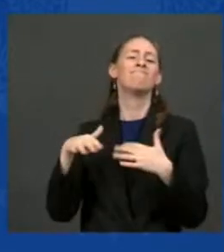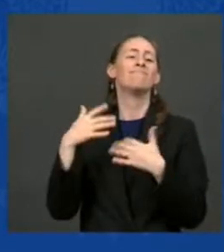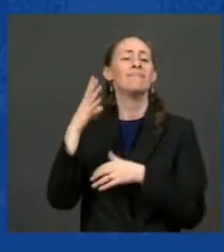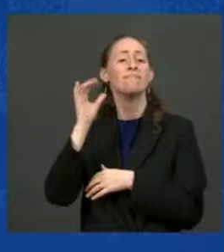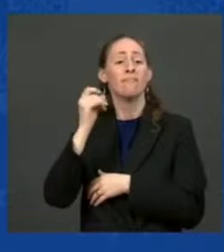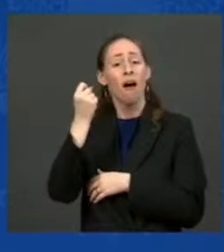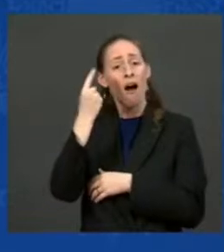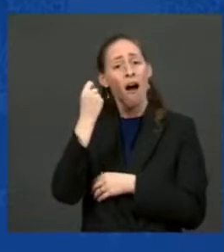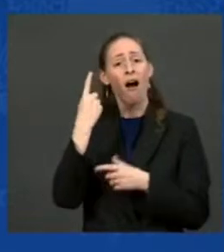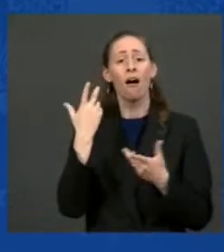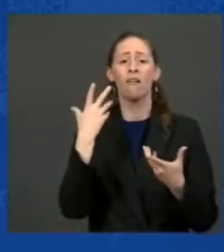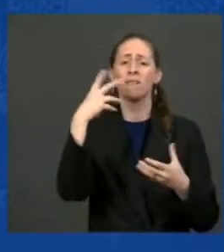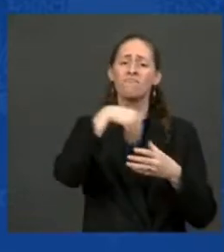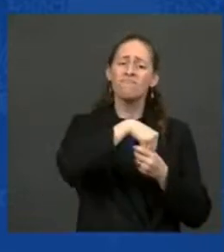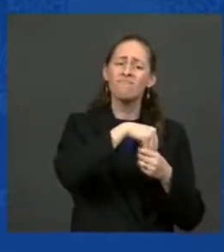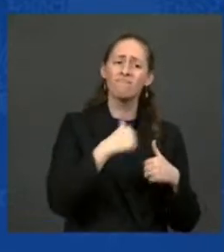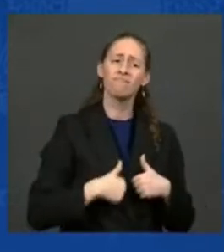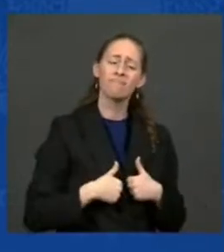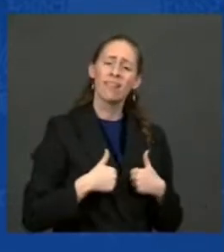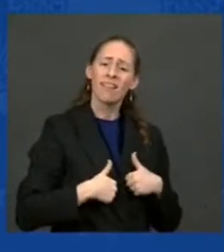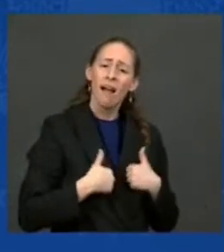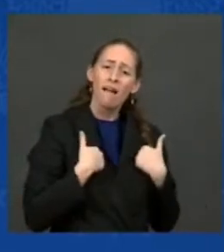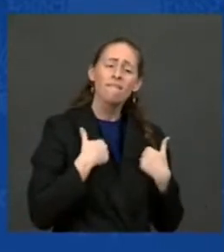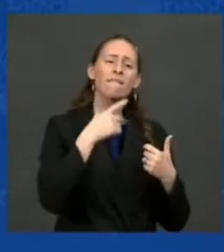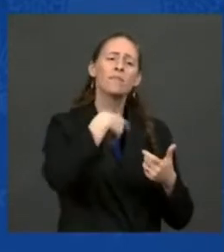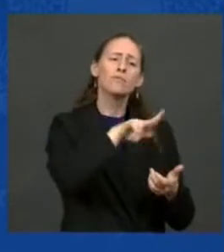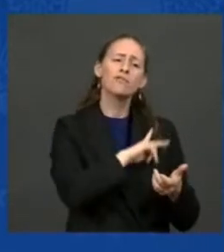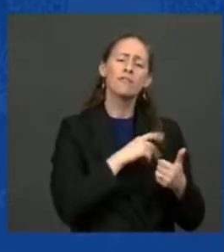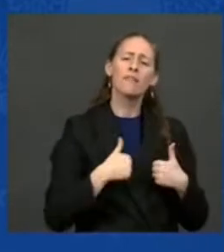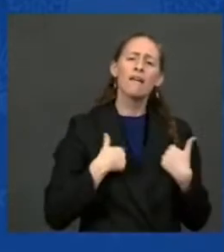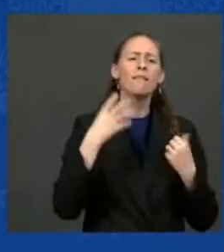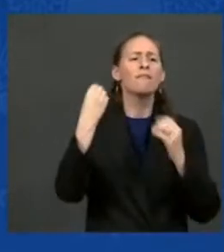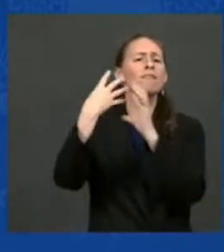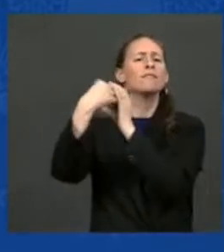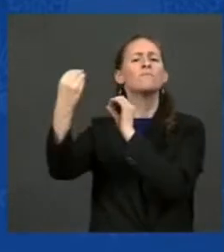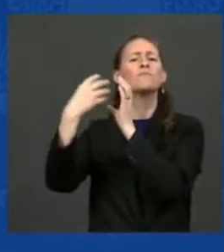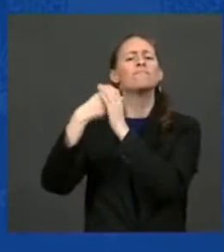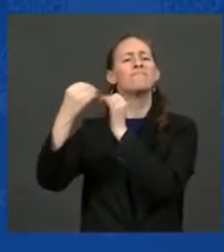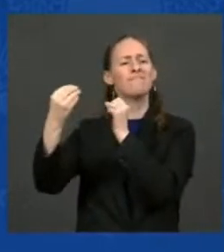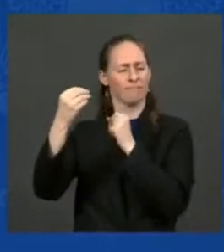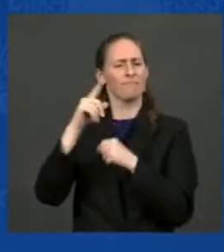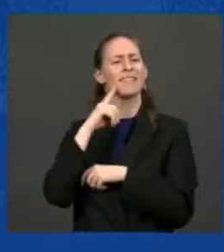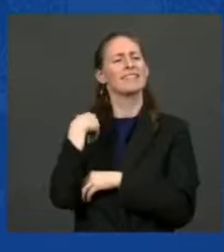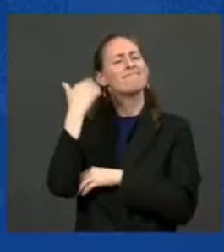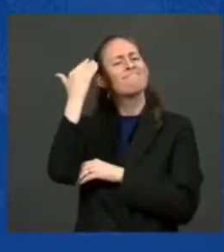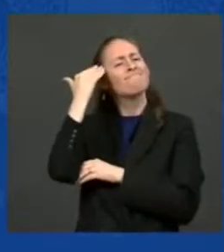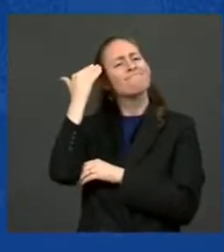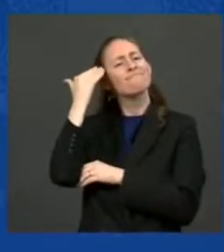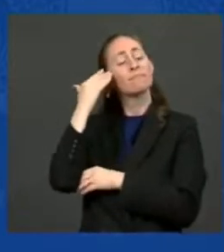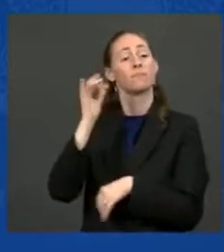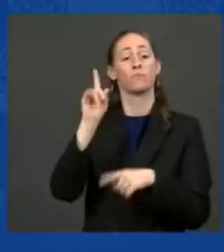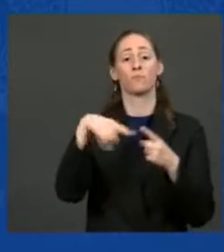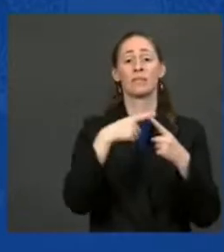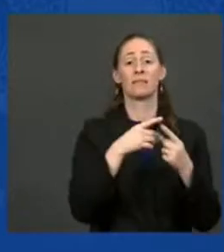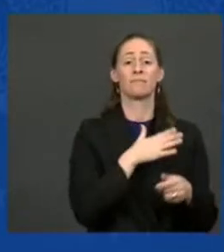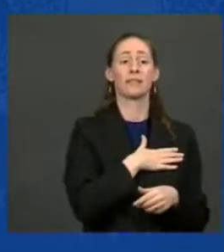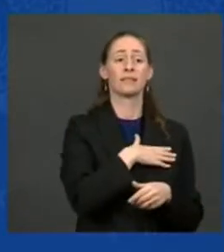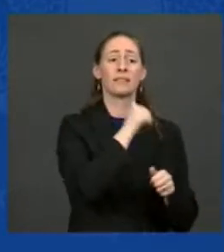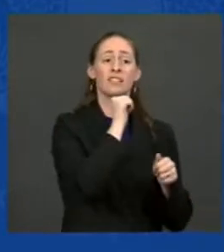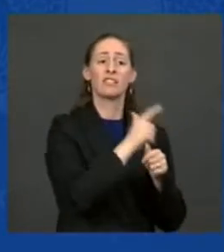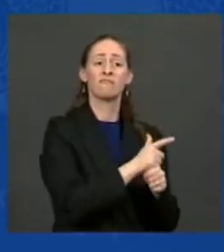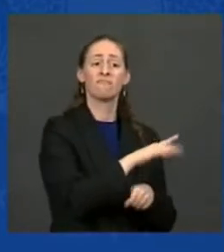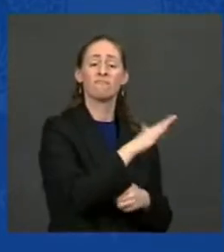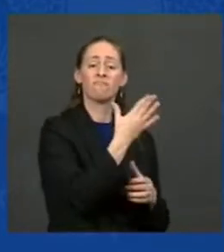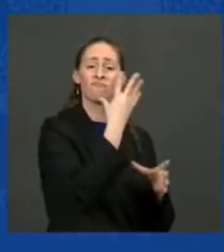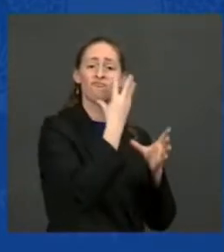and substantively grounded. When my sister passed away some years ago in Rhode Island, who